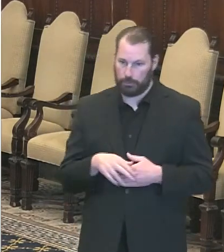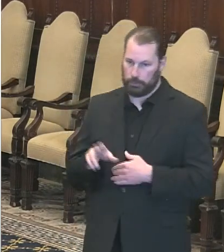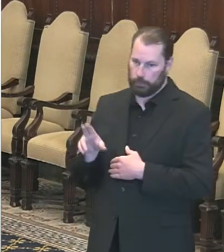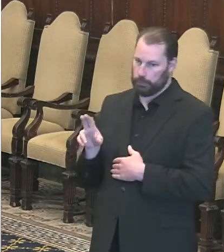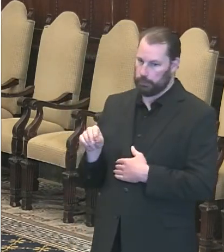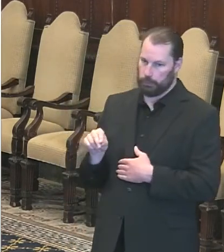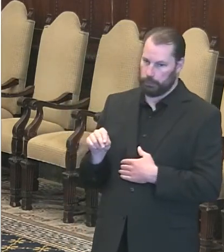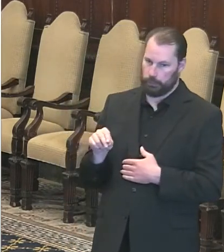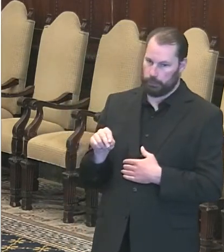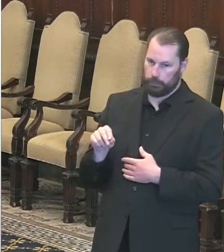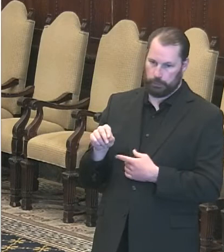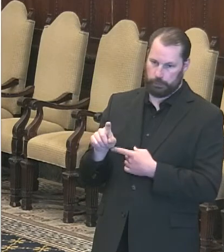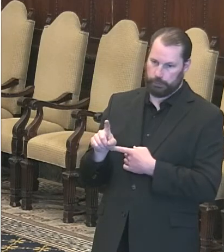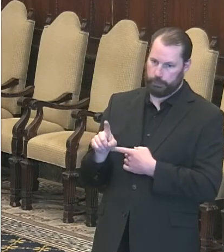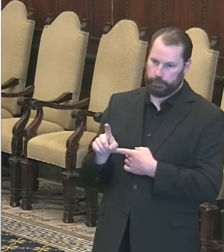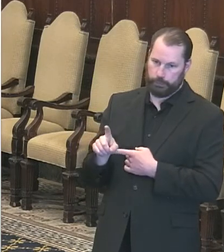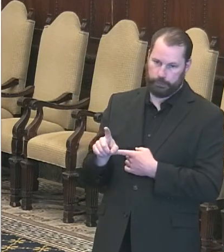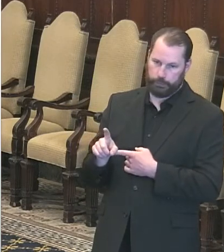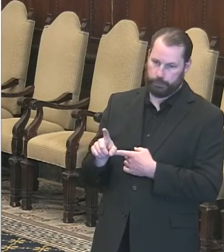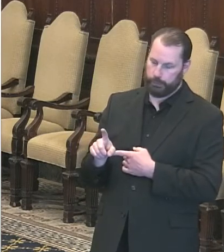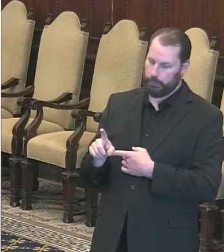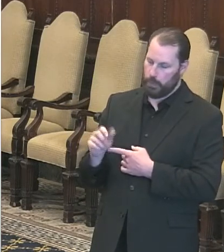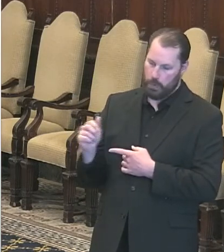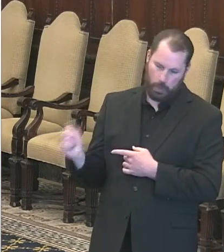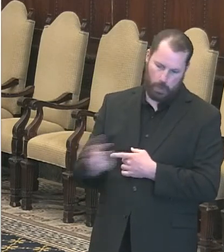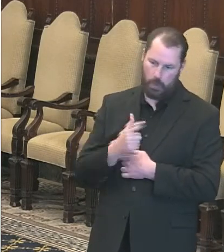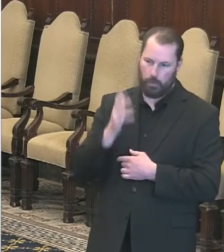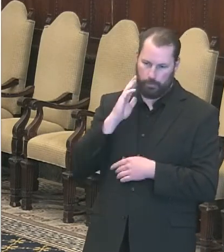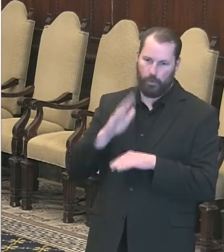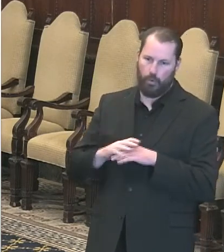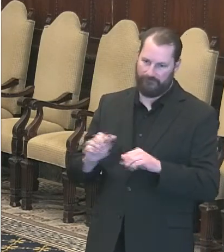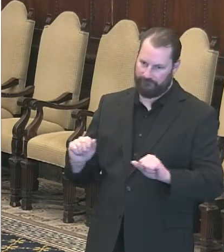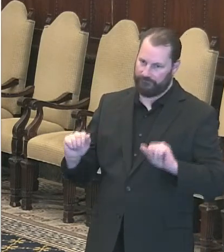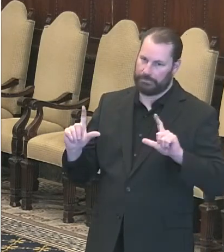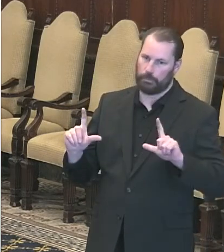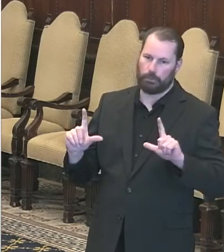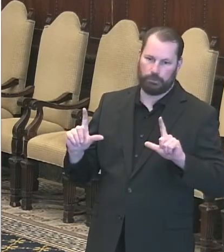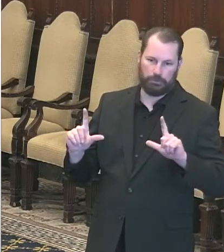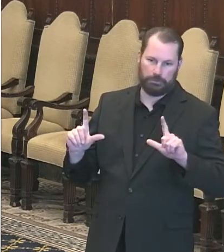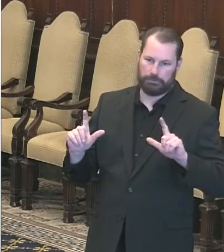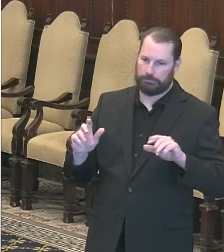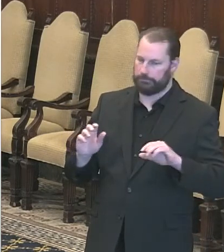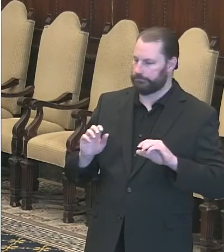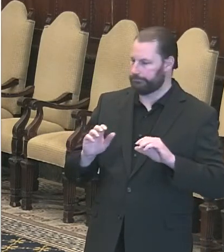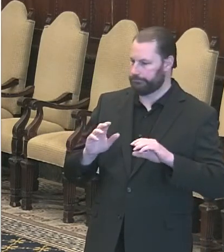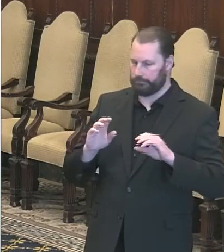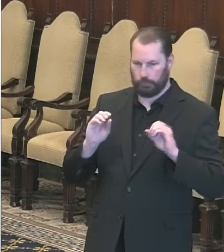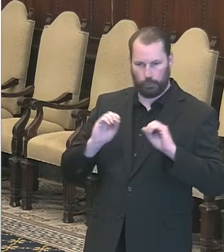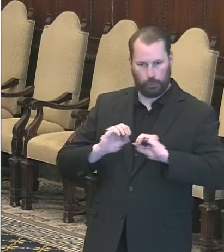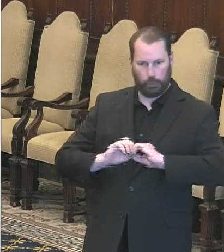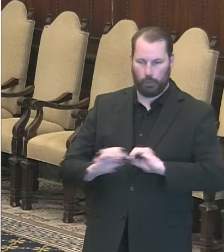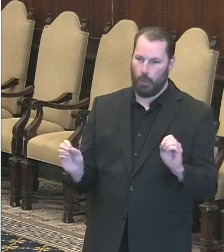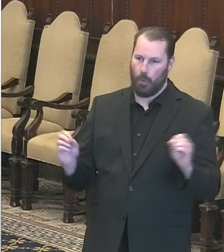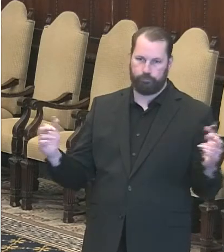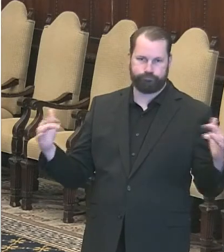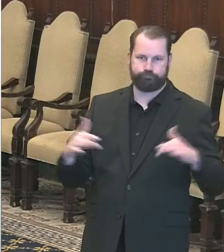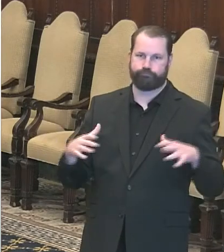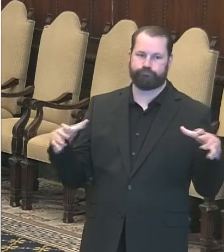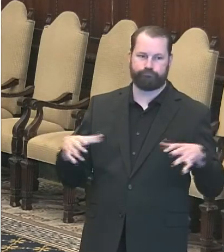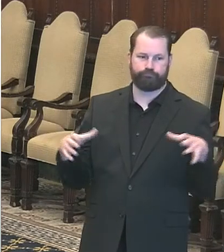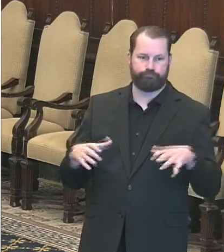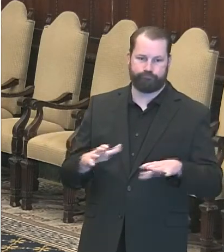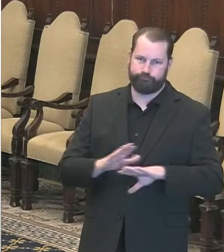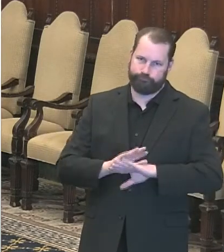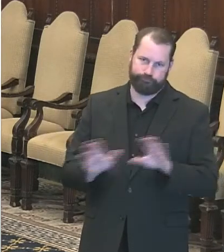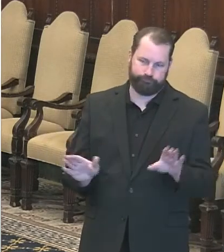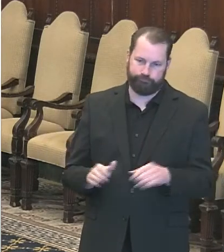be made available virtually, but there will be no opportunity for folks to come together in this year's festival. All right.